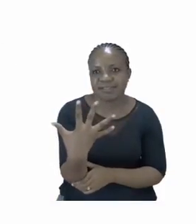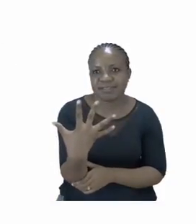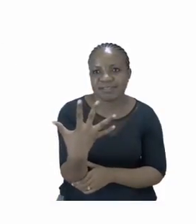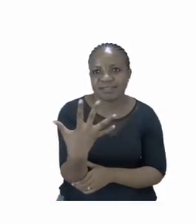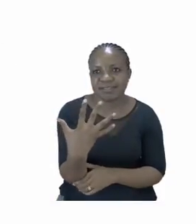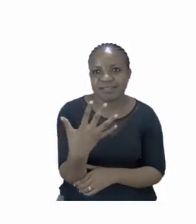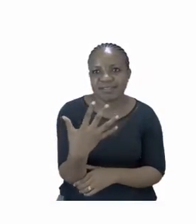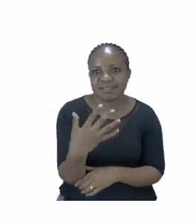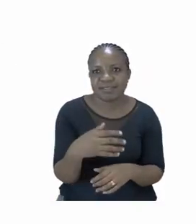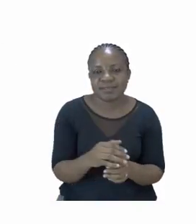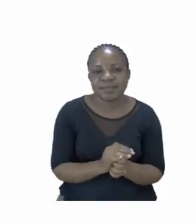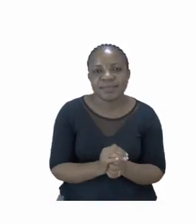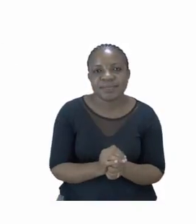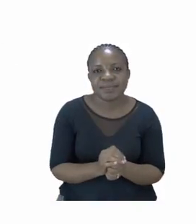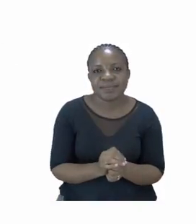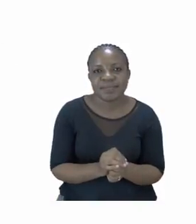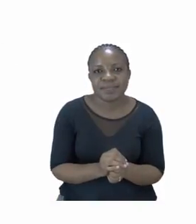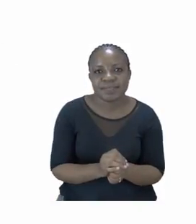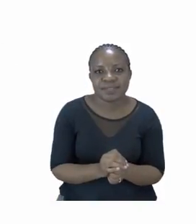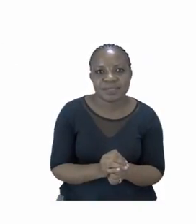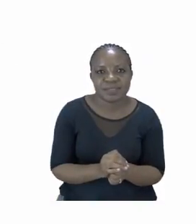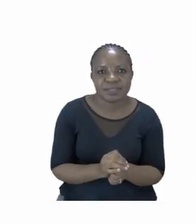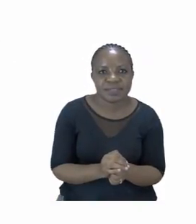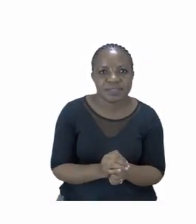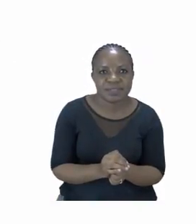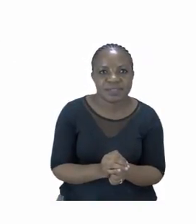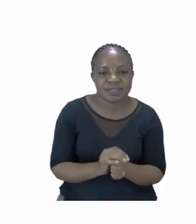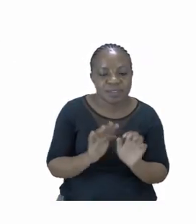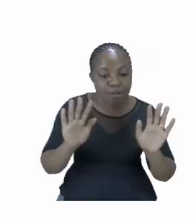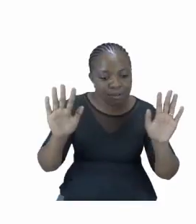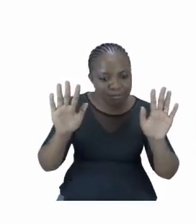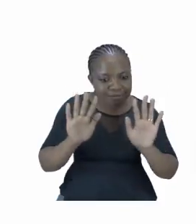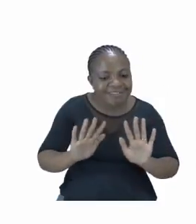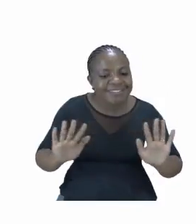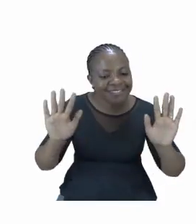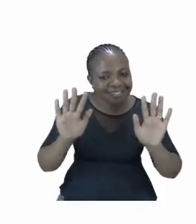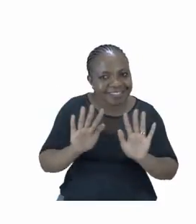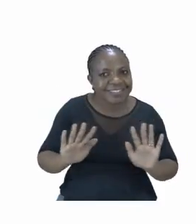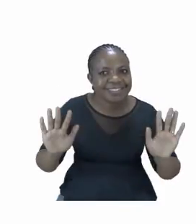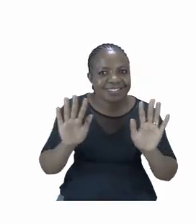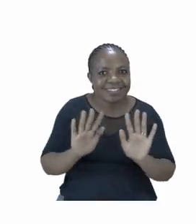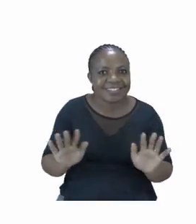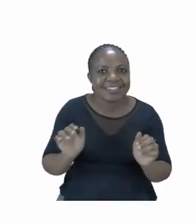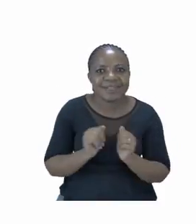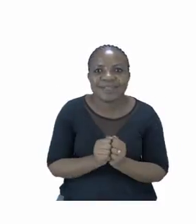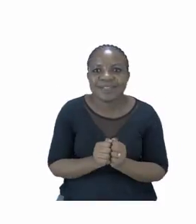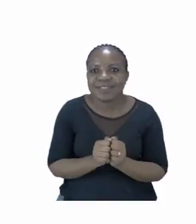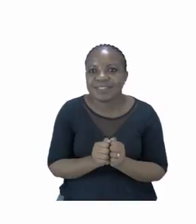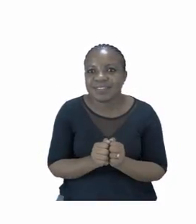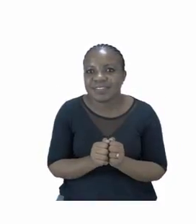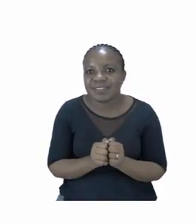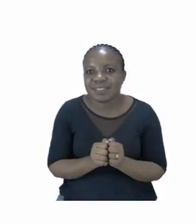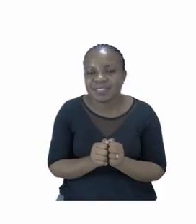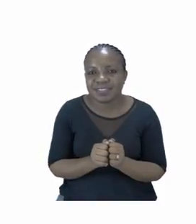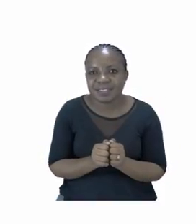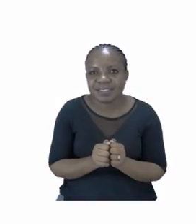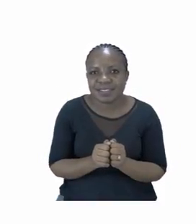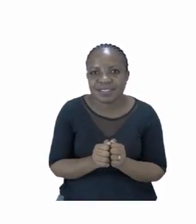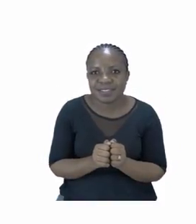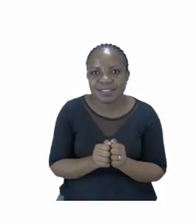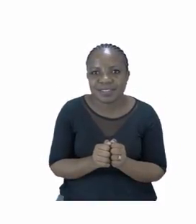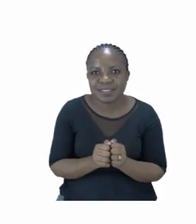On page 25, we have a coloring exercise, and it is asking us to